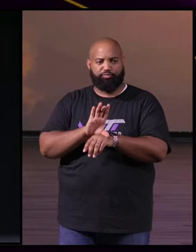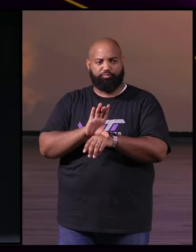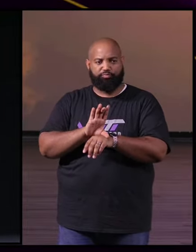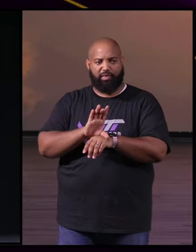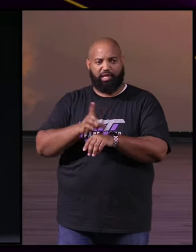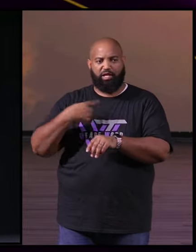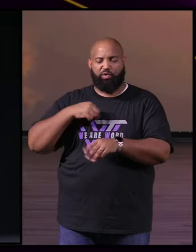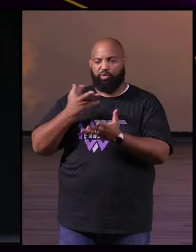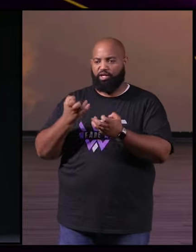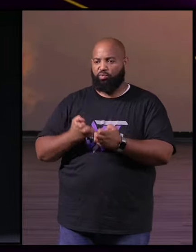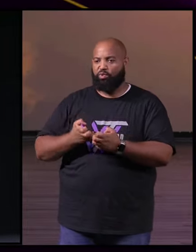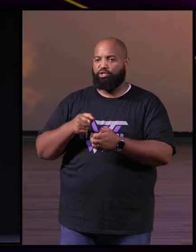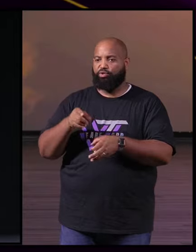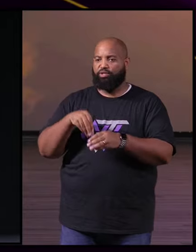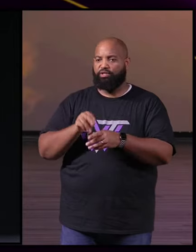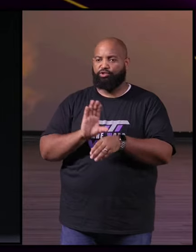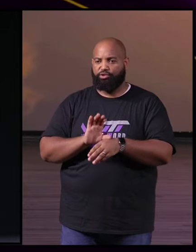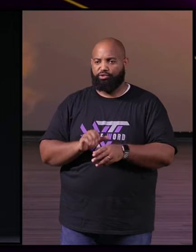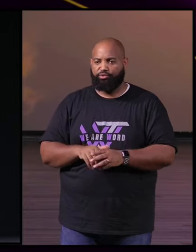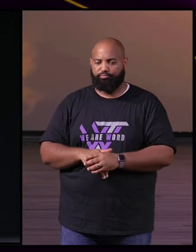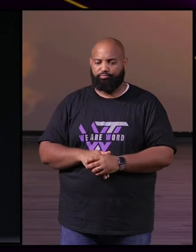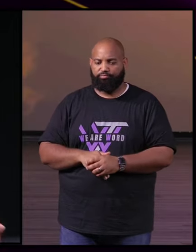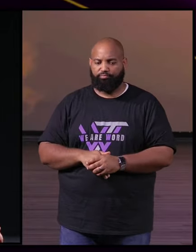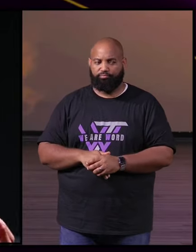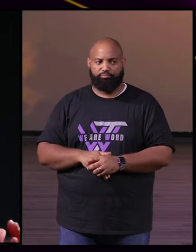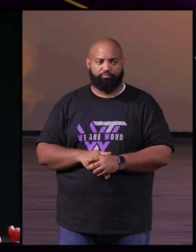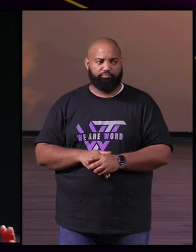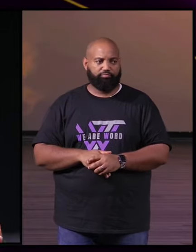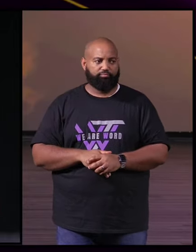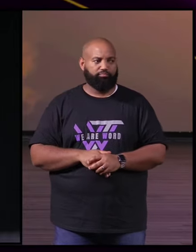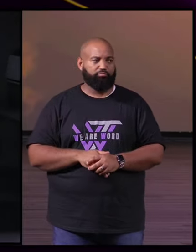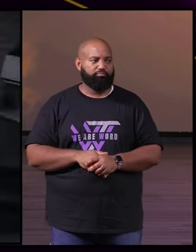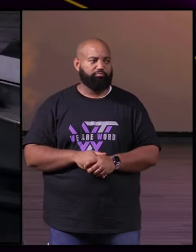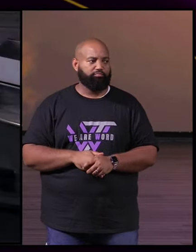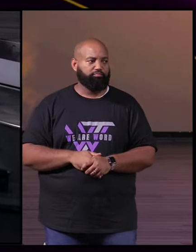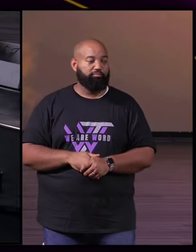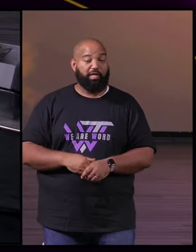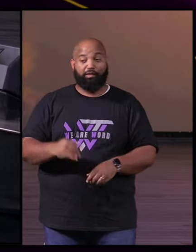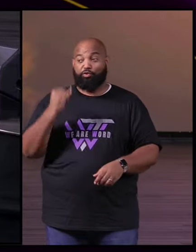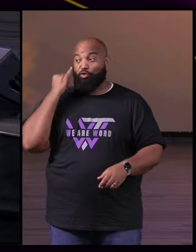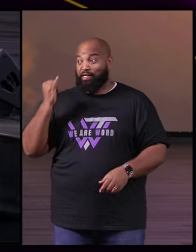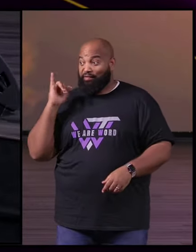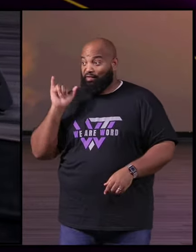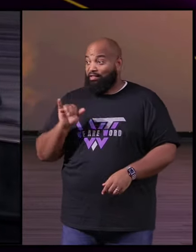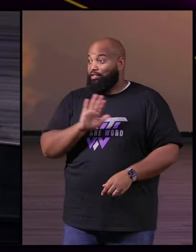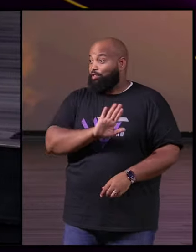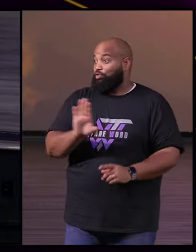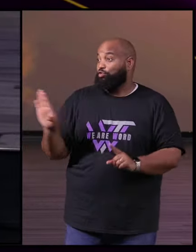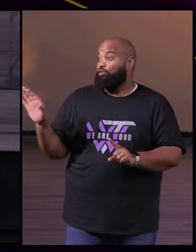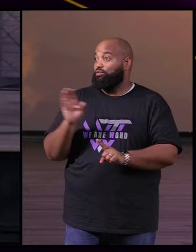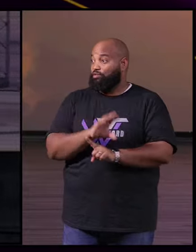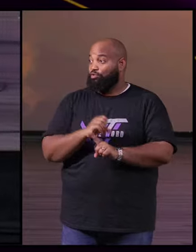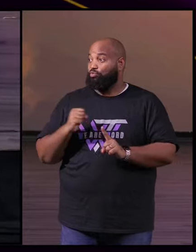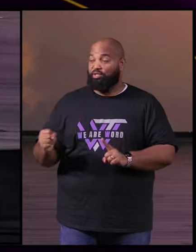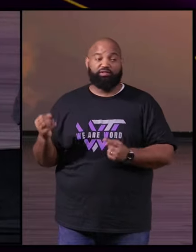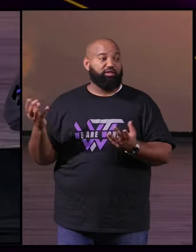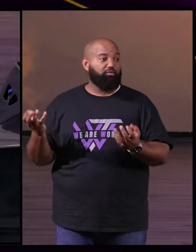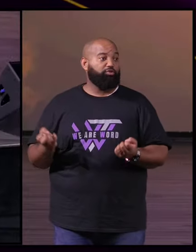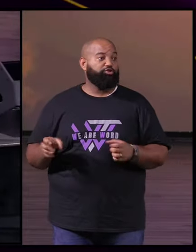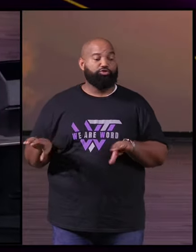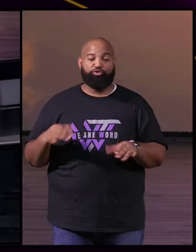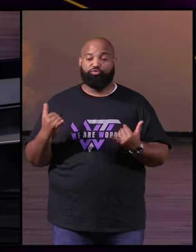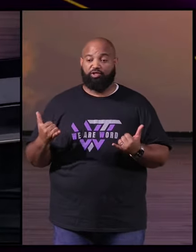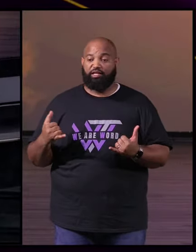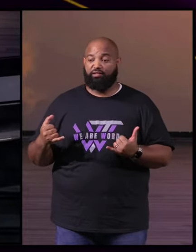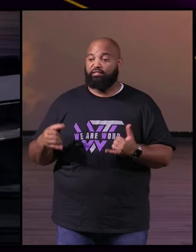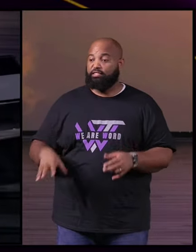We want to have you a part of our ministry. And so if any of that is speaking to what's going on in your life, this is what I want you to do. I